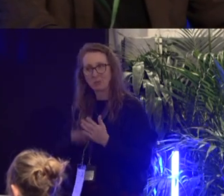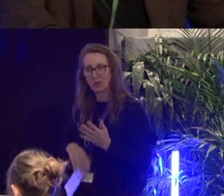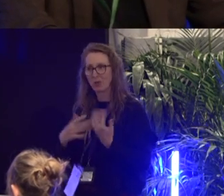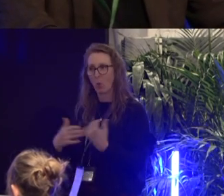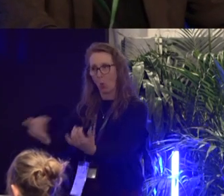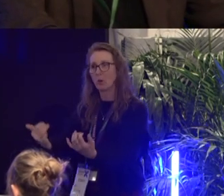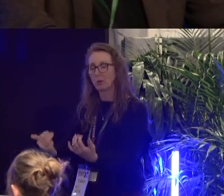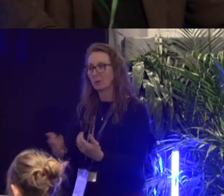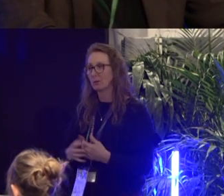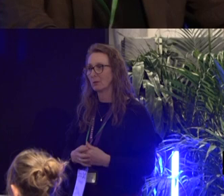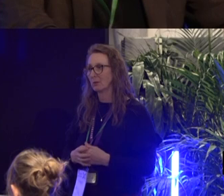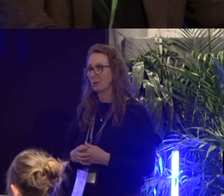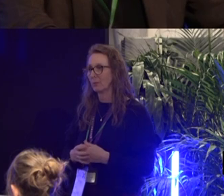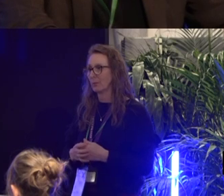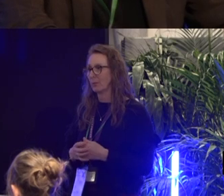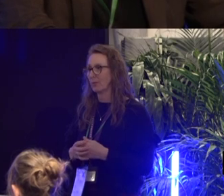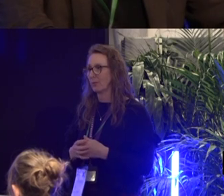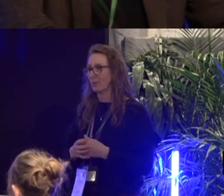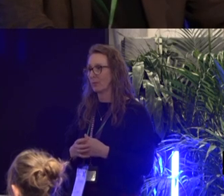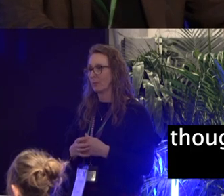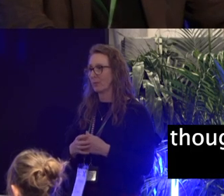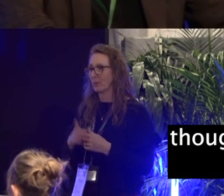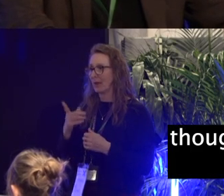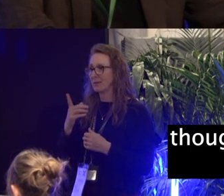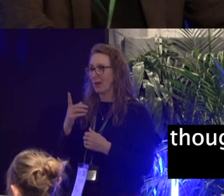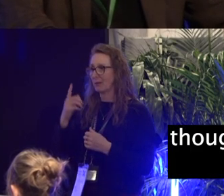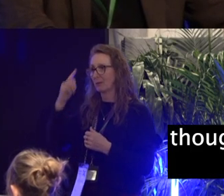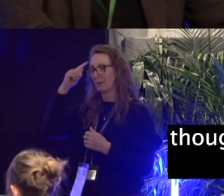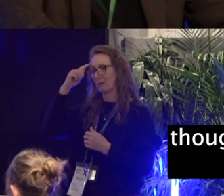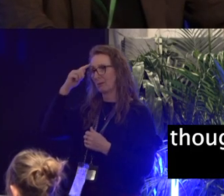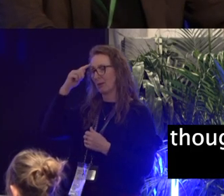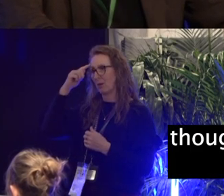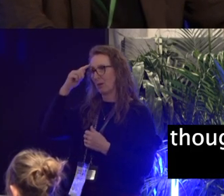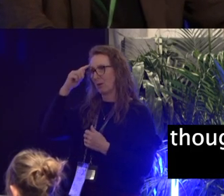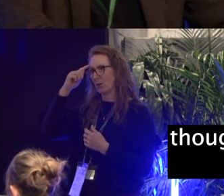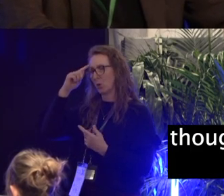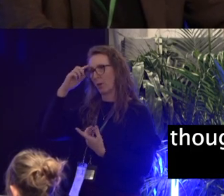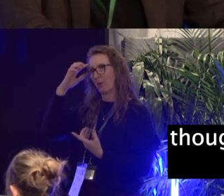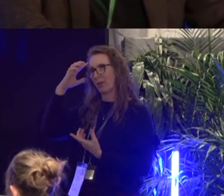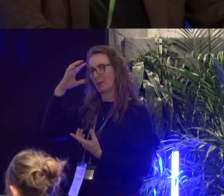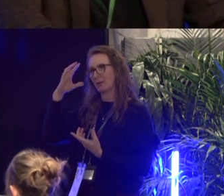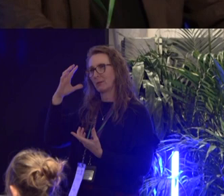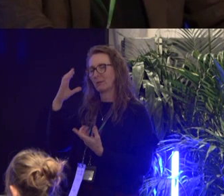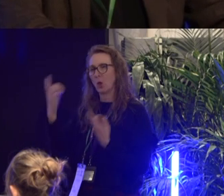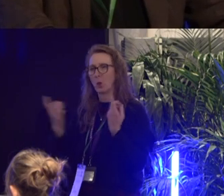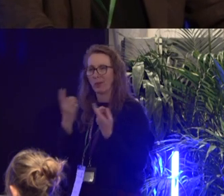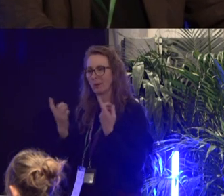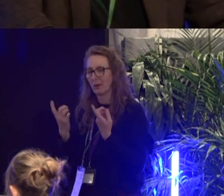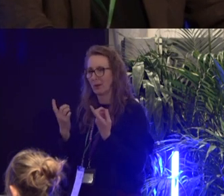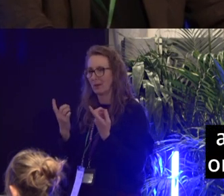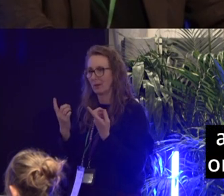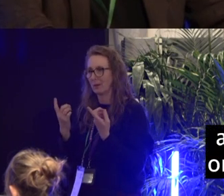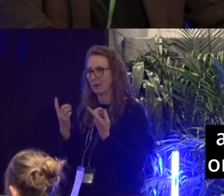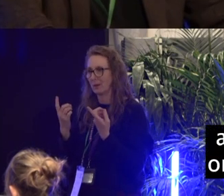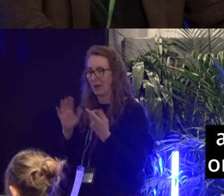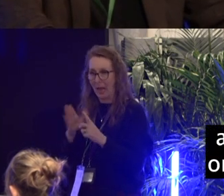audiences, is that sort of like a conscious thought for you? Are you thinking, oh, I want to give them, you're only